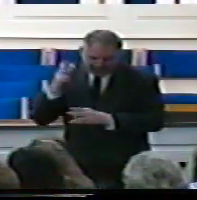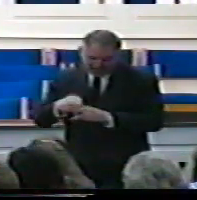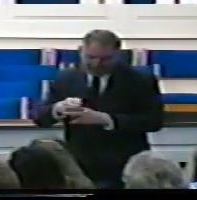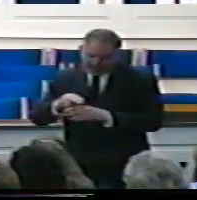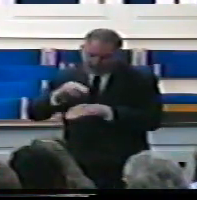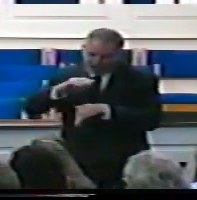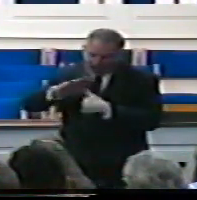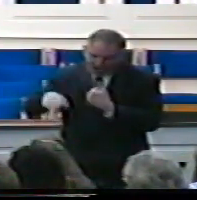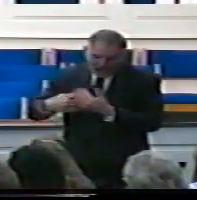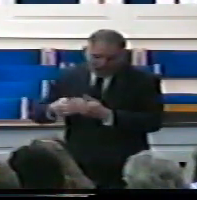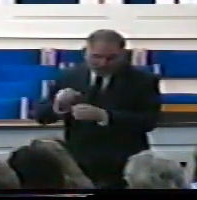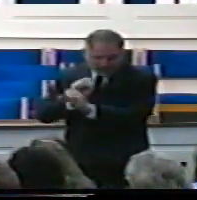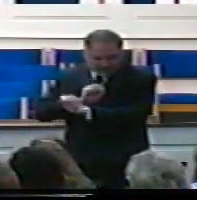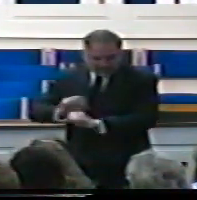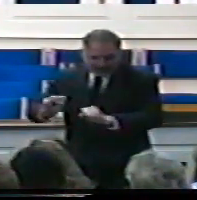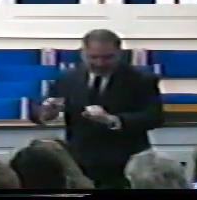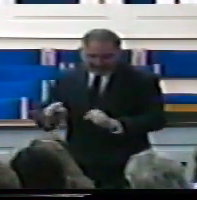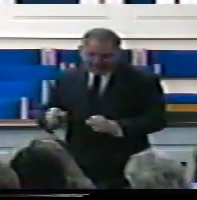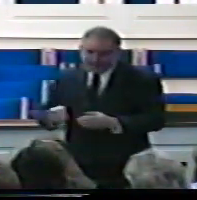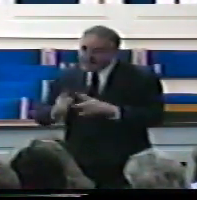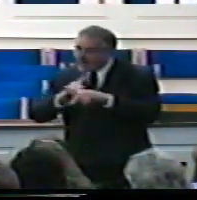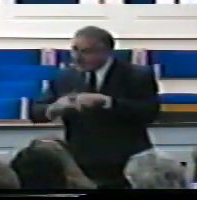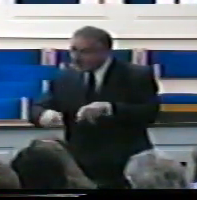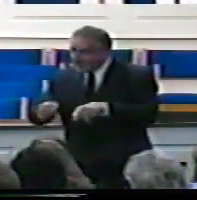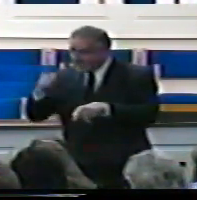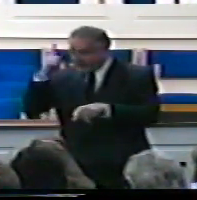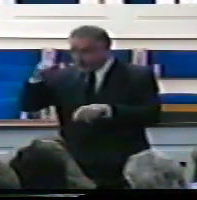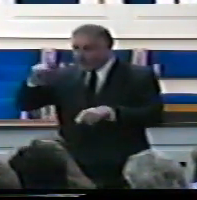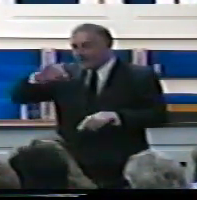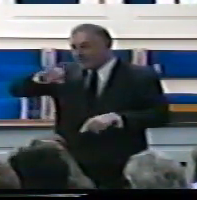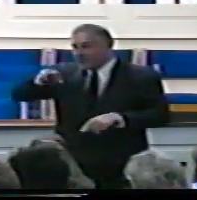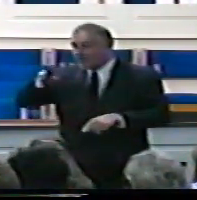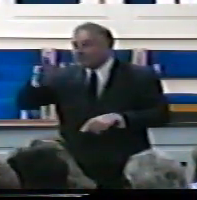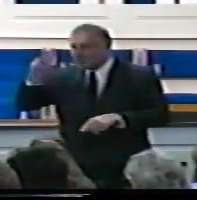lost, but the son of perdition, the scripture might be fulfilled.